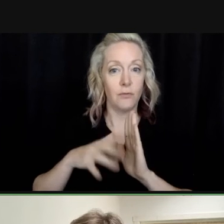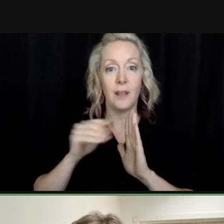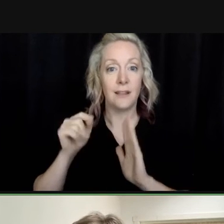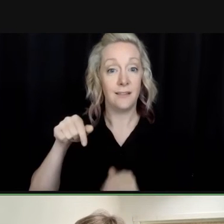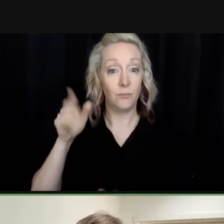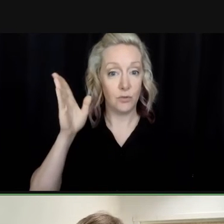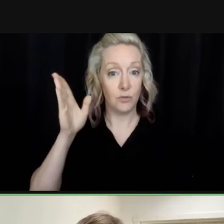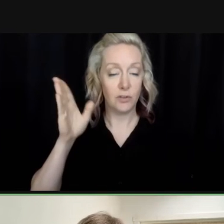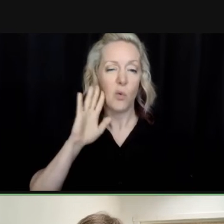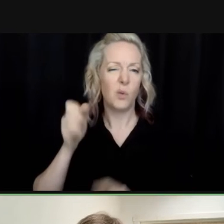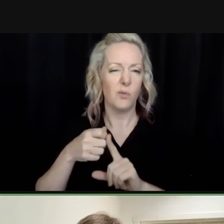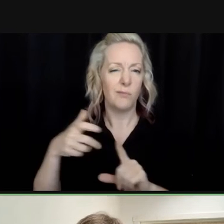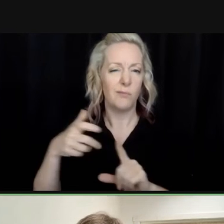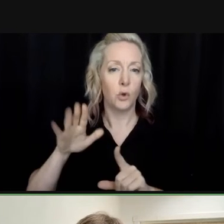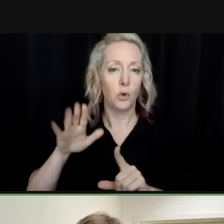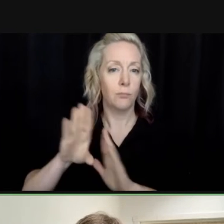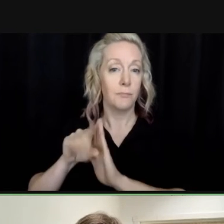story in a little bit.